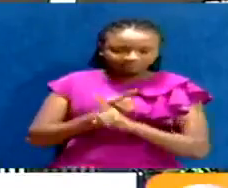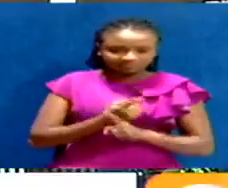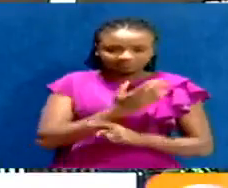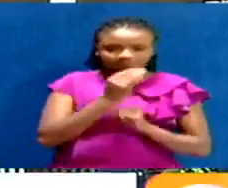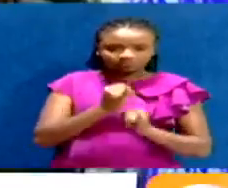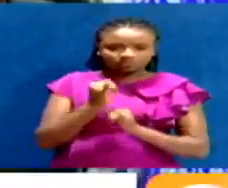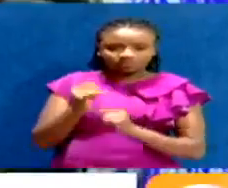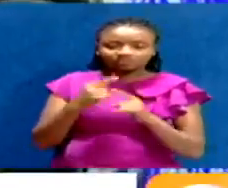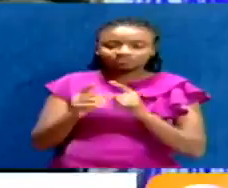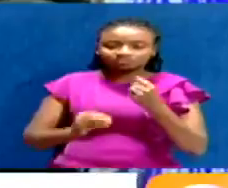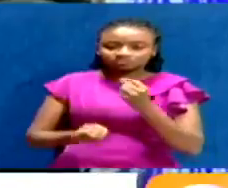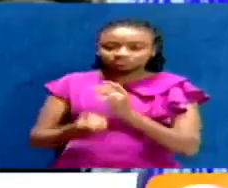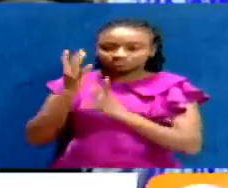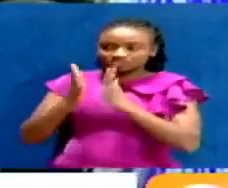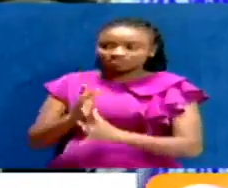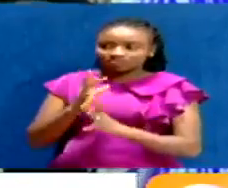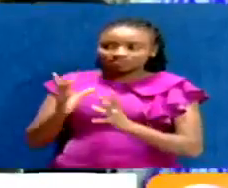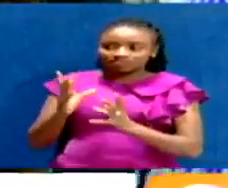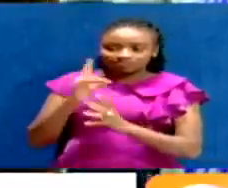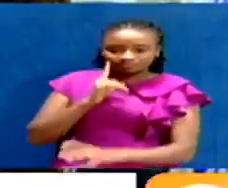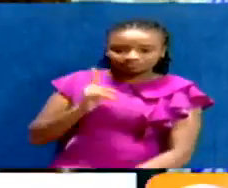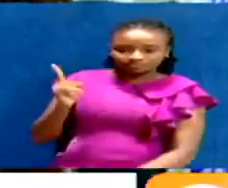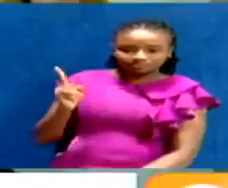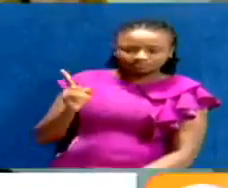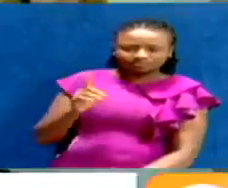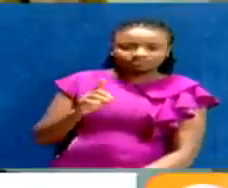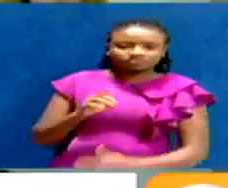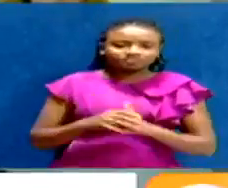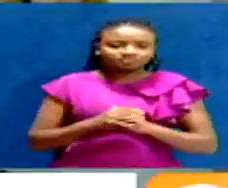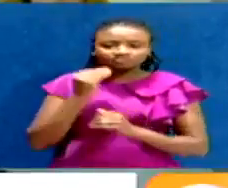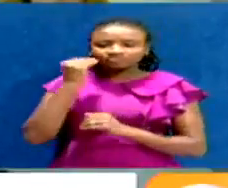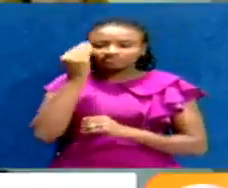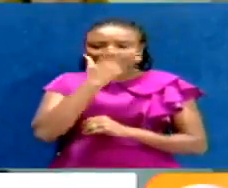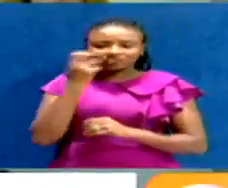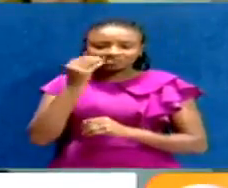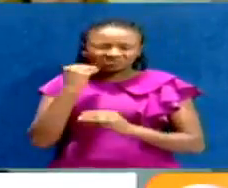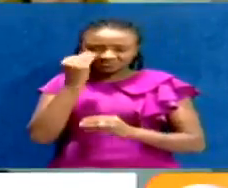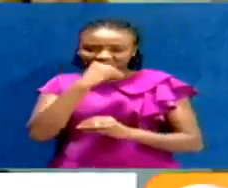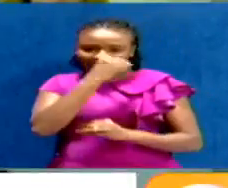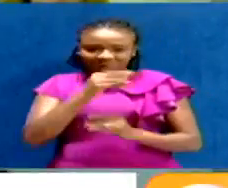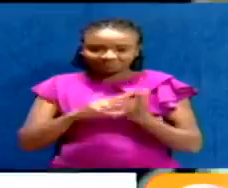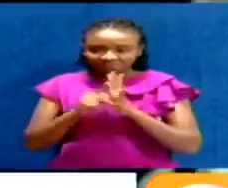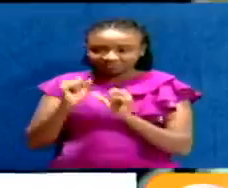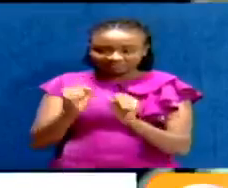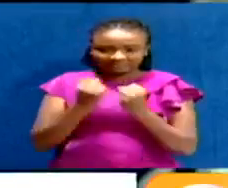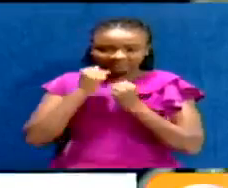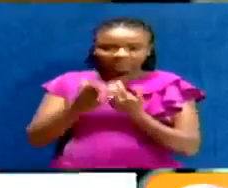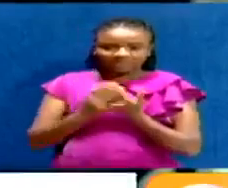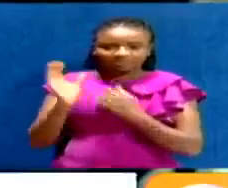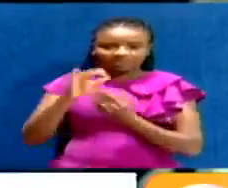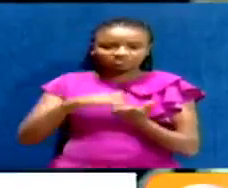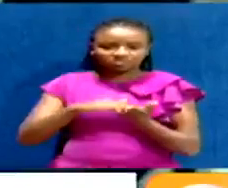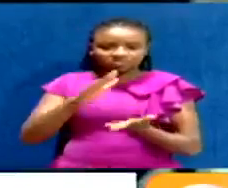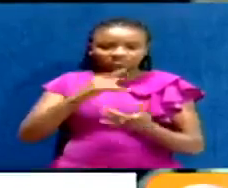Vesten Drescher, the founder of Beautyclick, a beauty e-commerce company, says that safety is driving more customers onto the